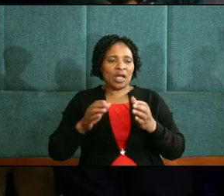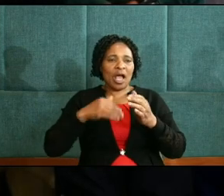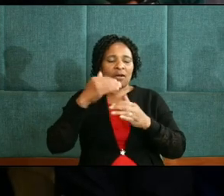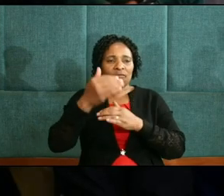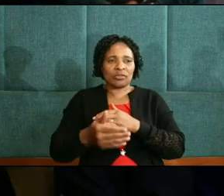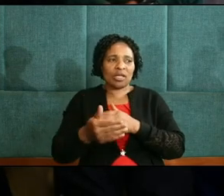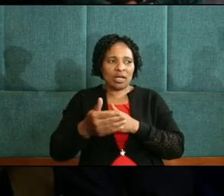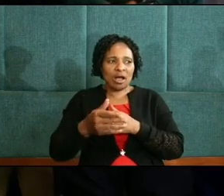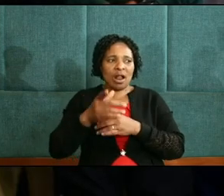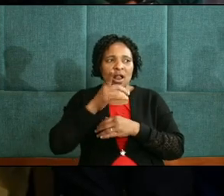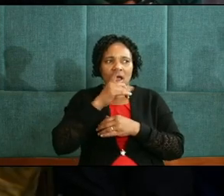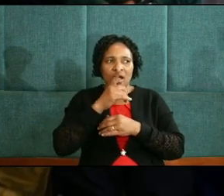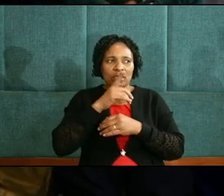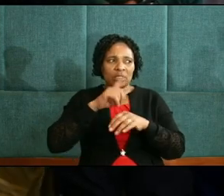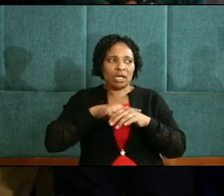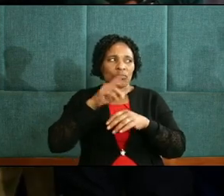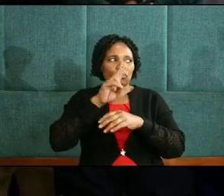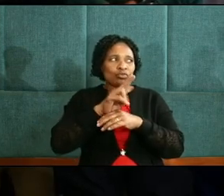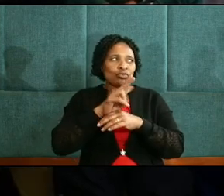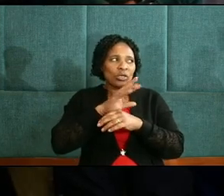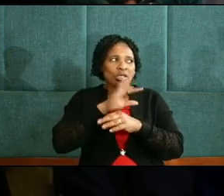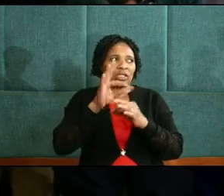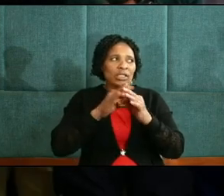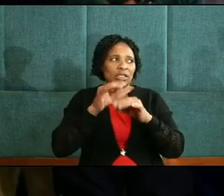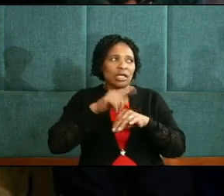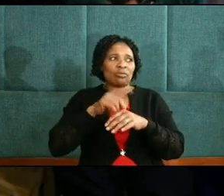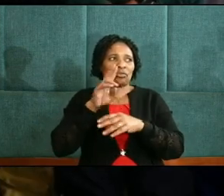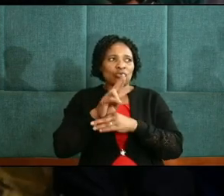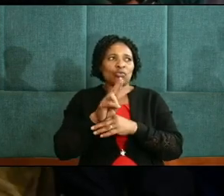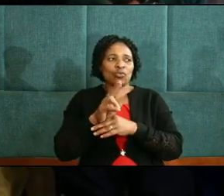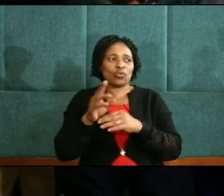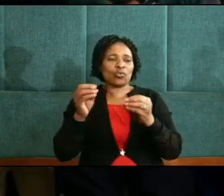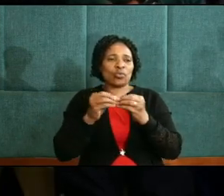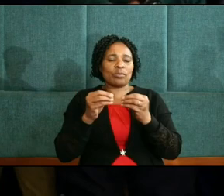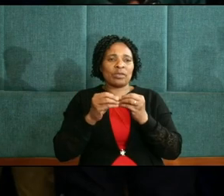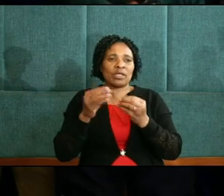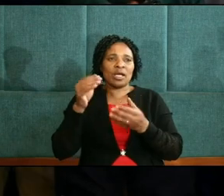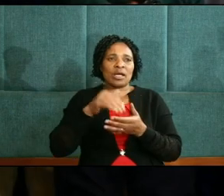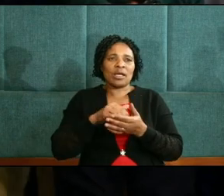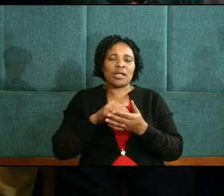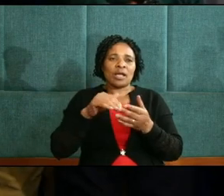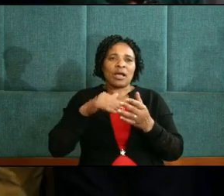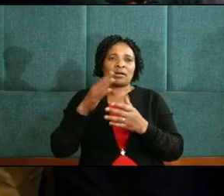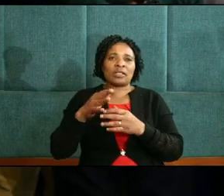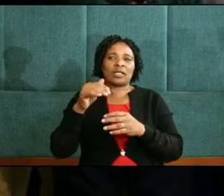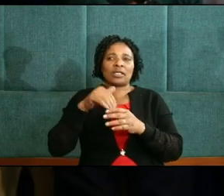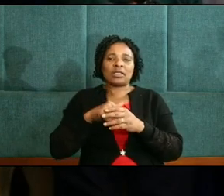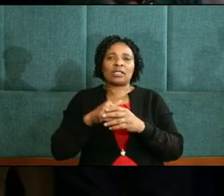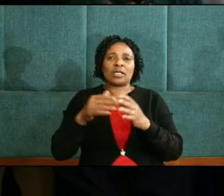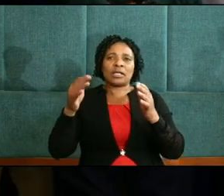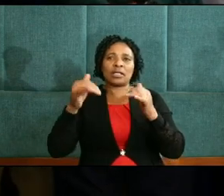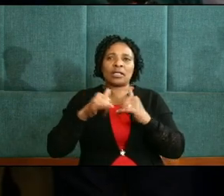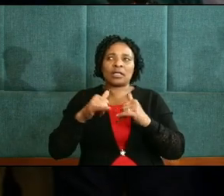after lunch at 2, exactly at 2, again, we'll meet outside there at the tent.